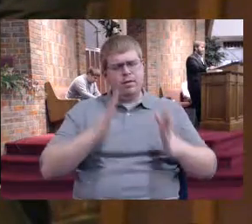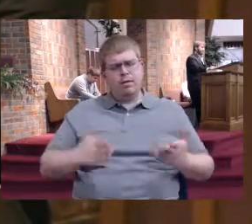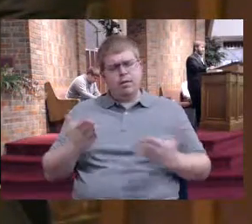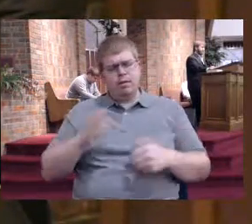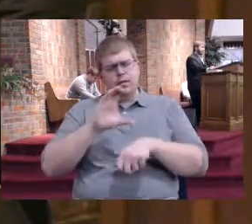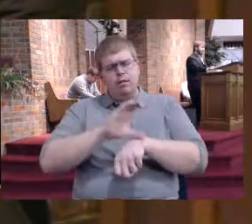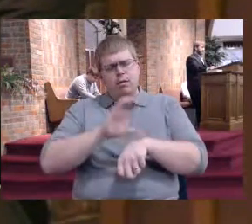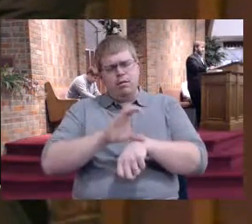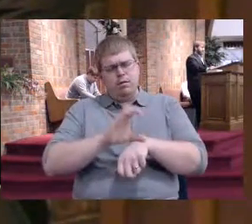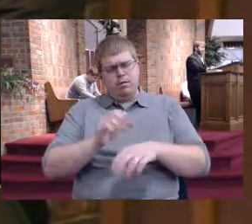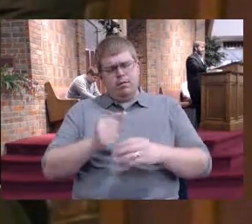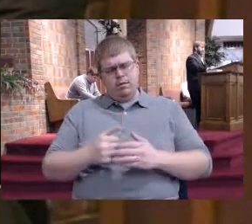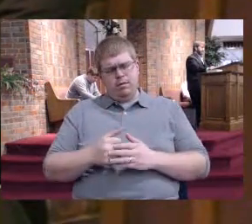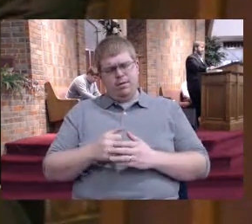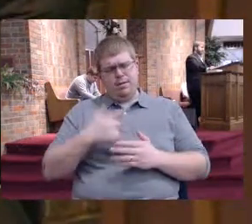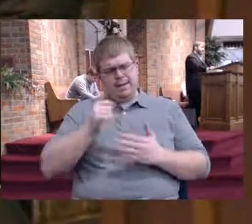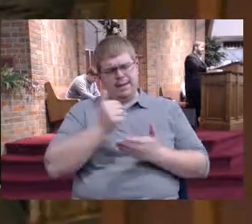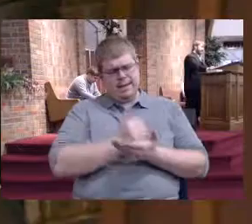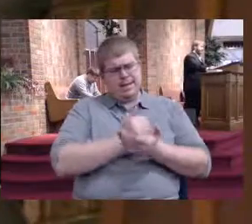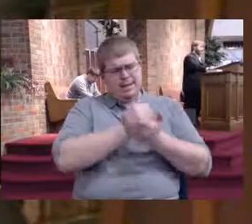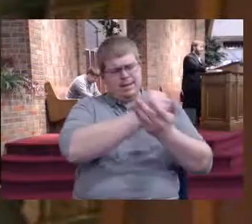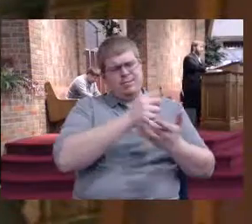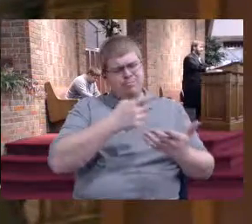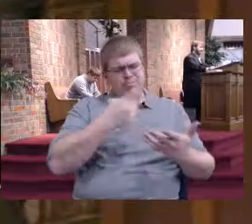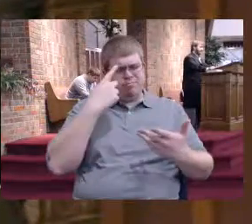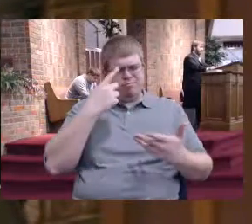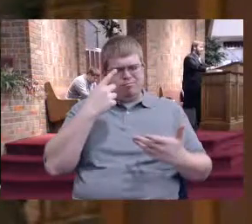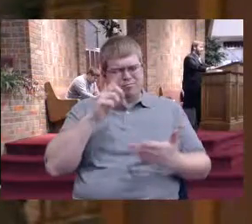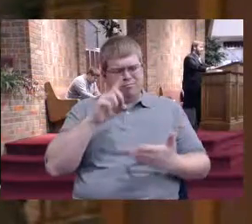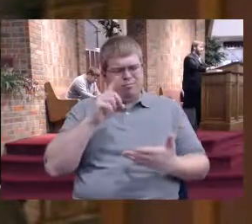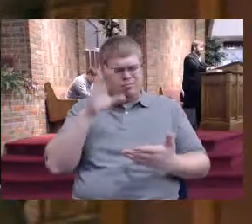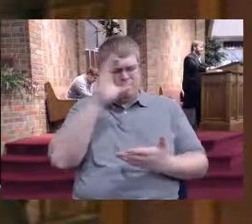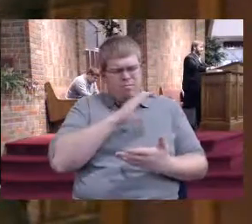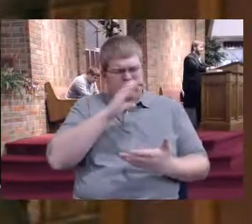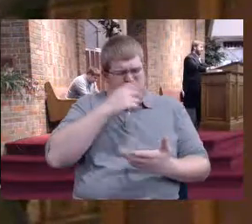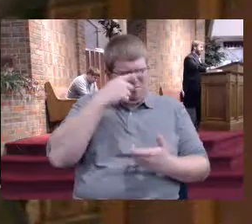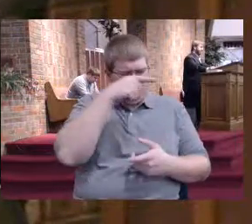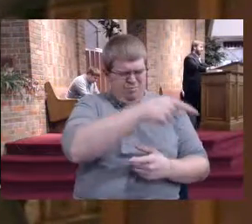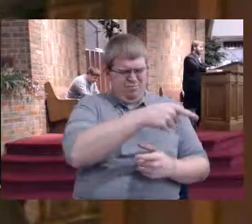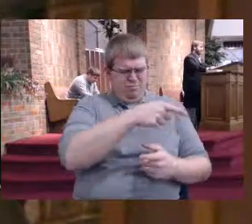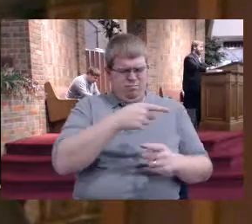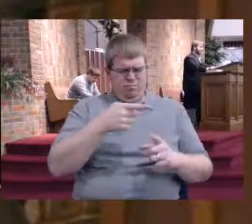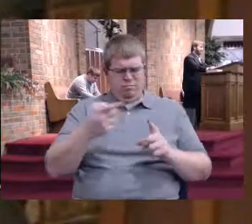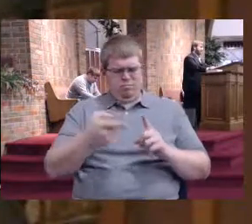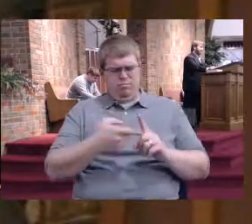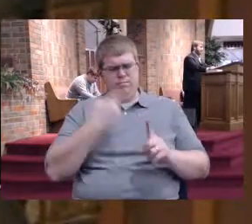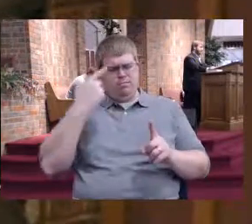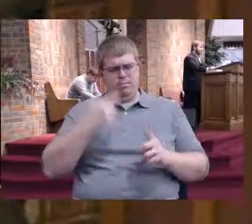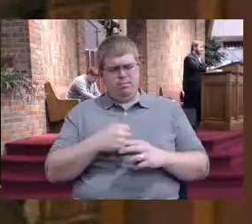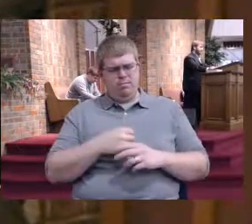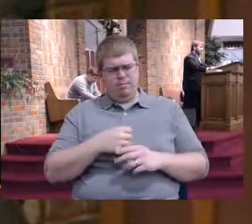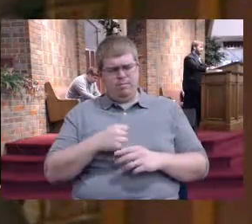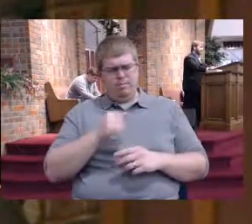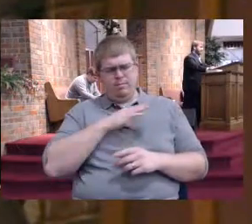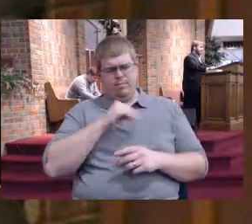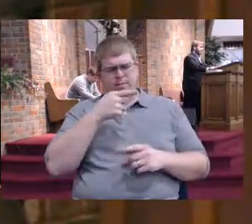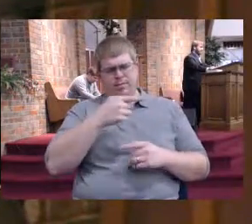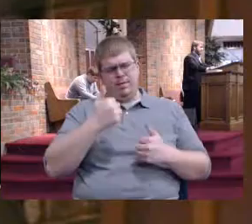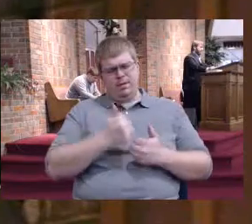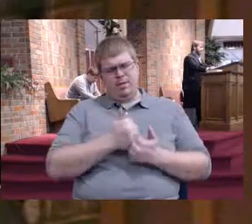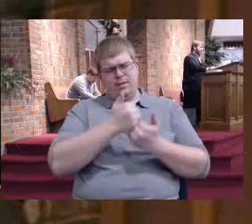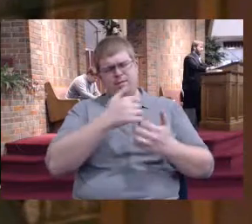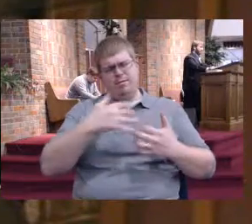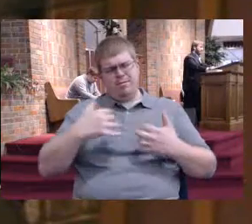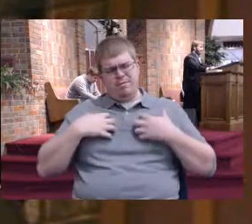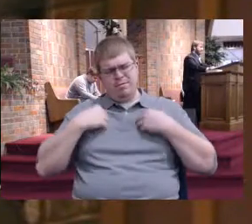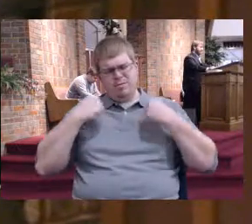to just seek you first in everything that they do and give them the strength and the courage to